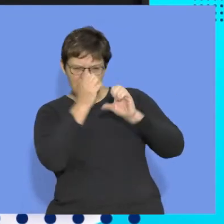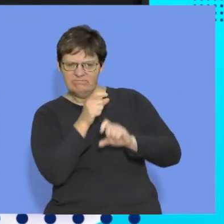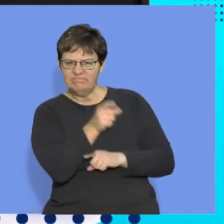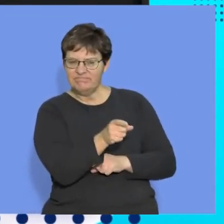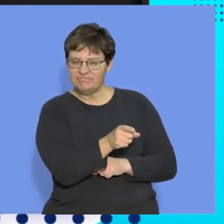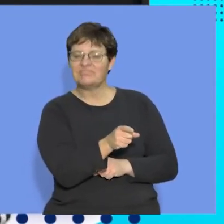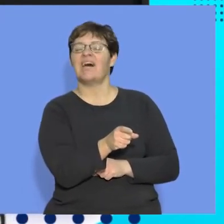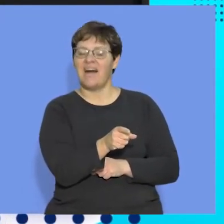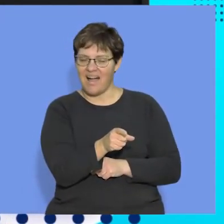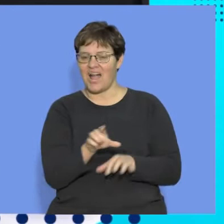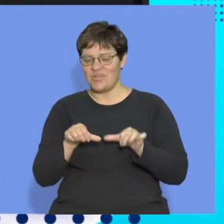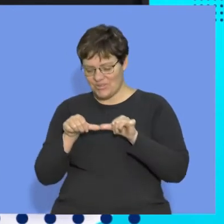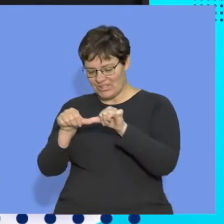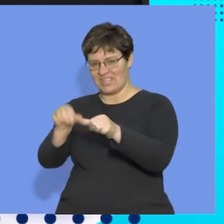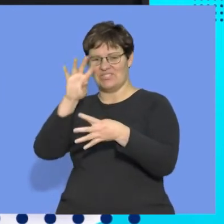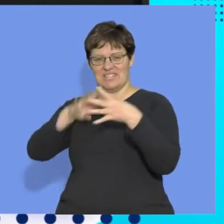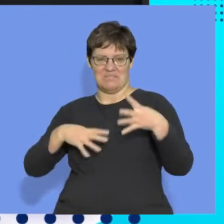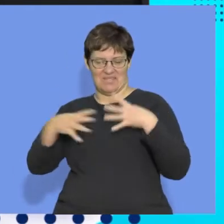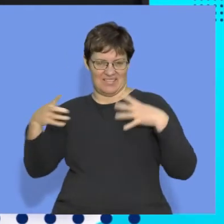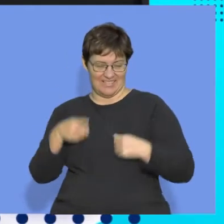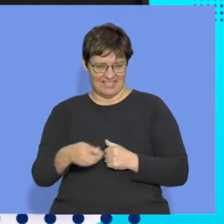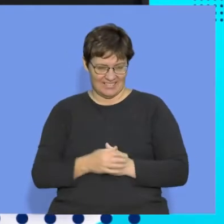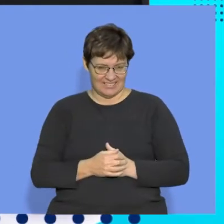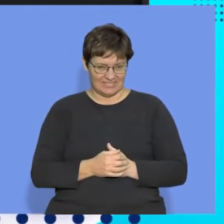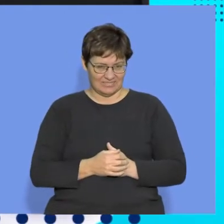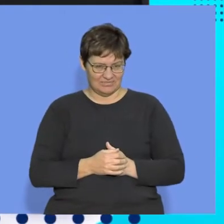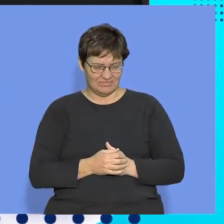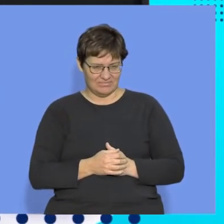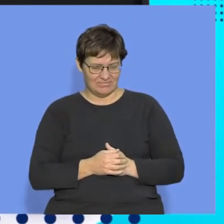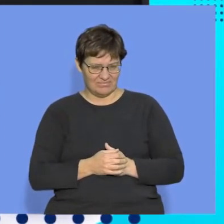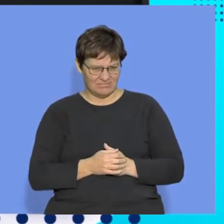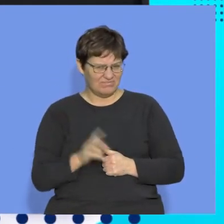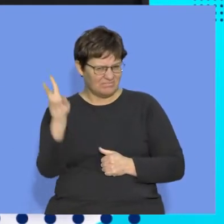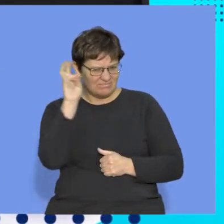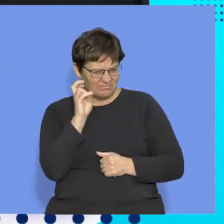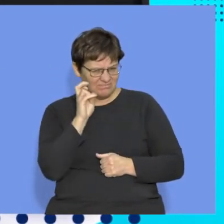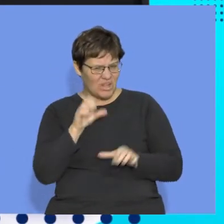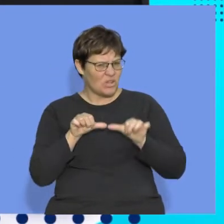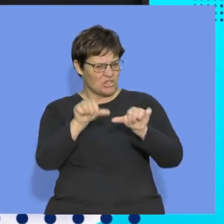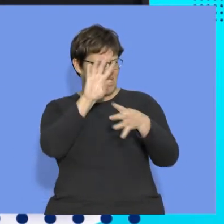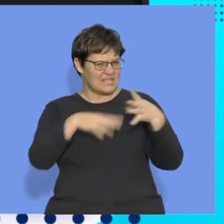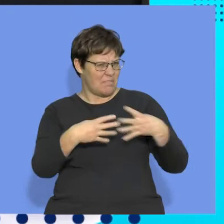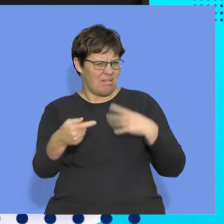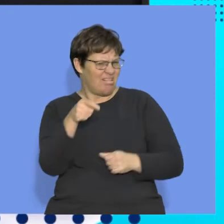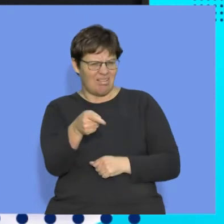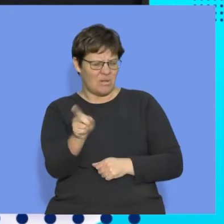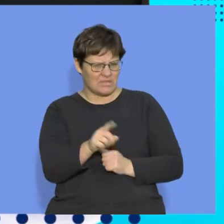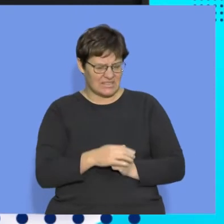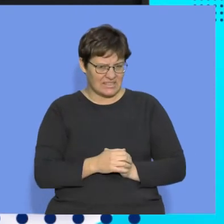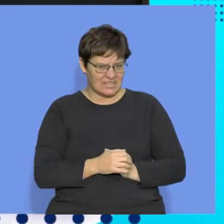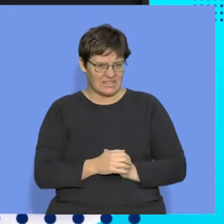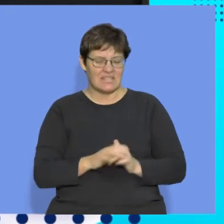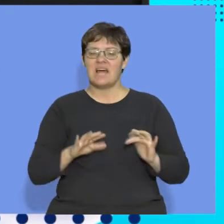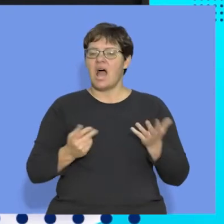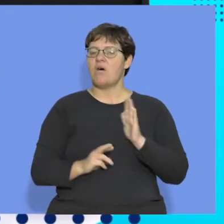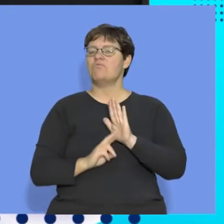going to look at contingency table. Have you heard of what contingency table means? It's another way of